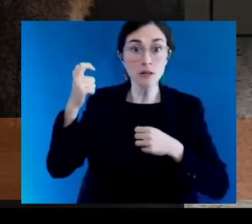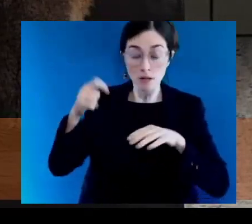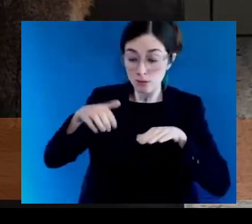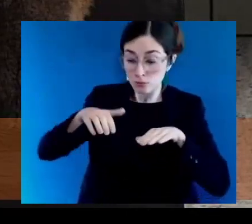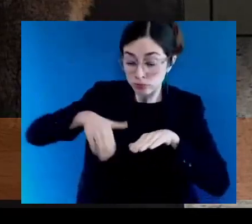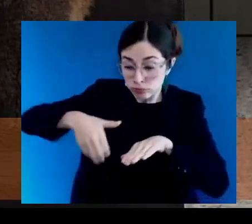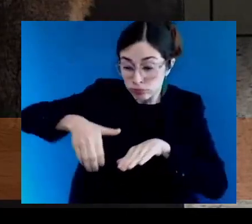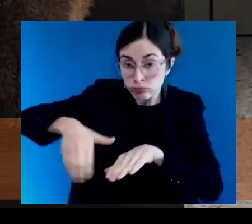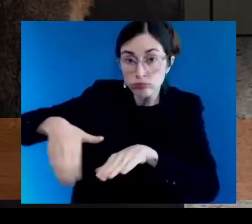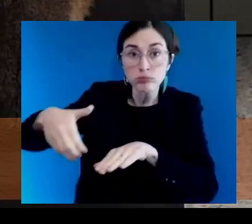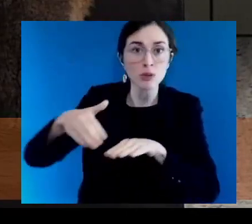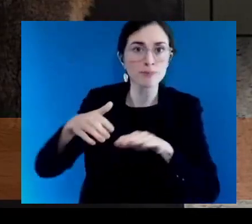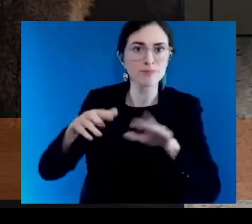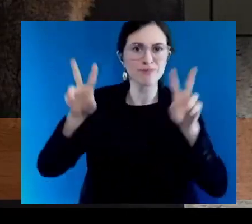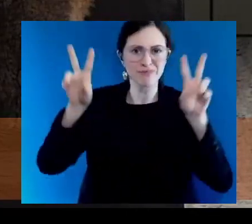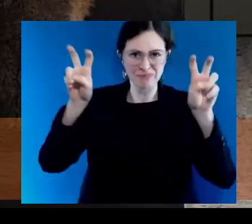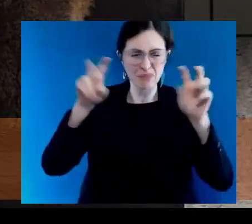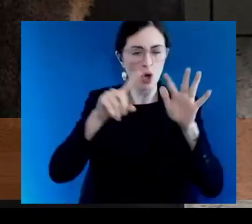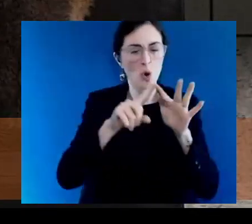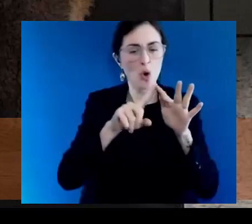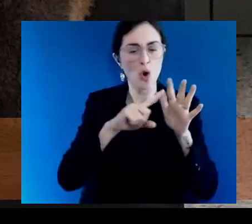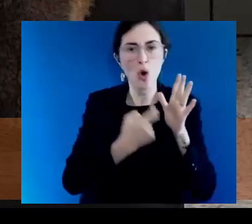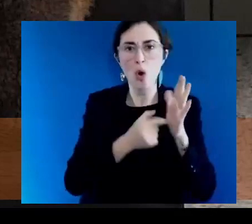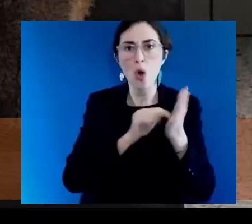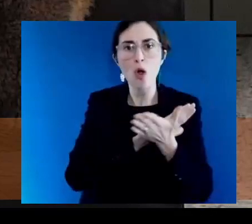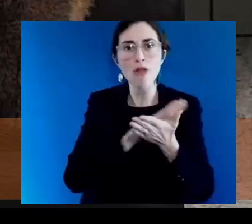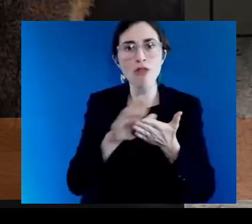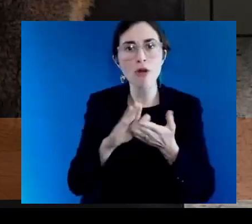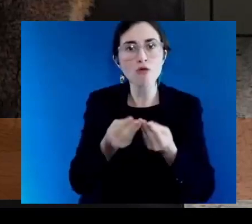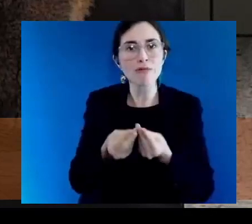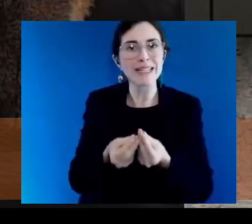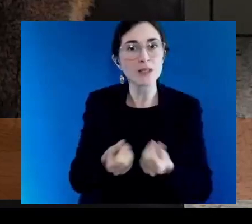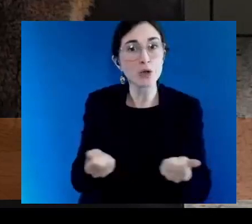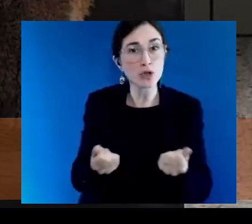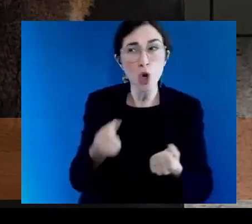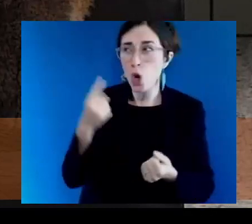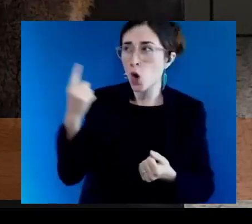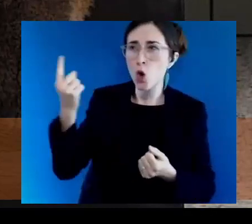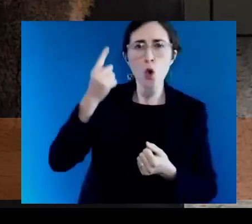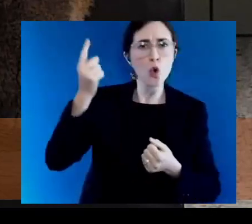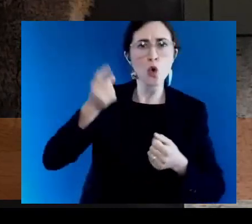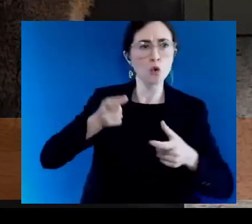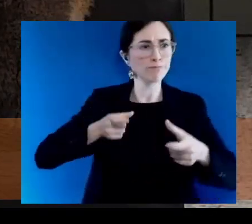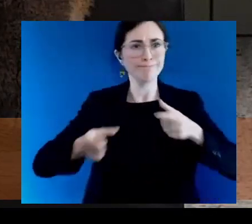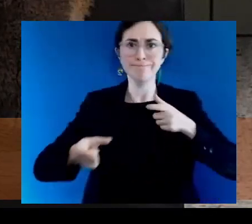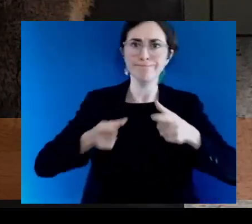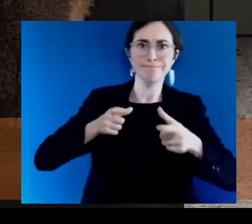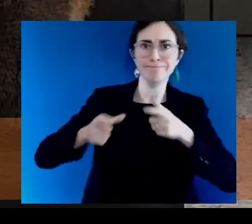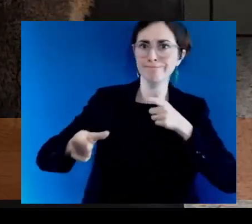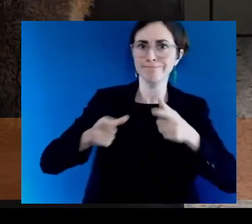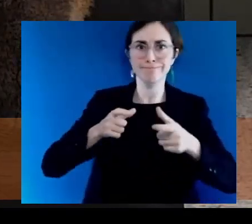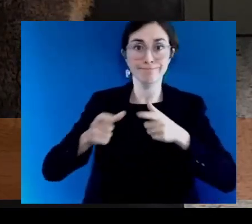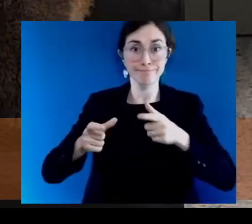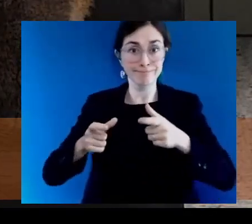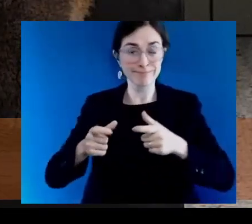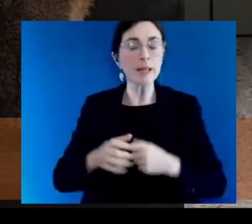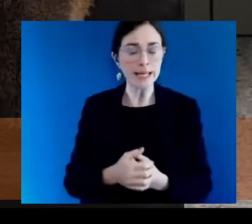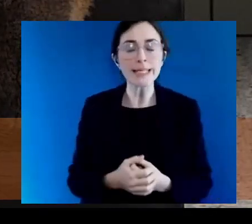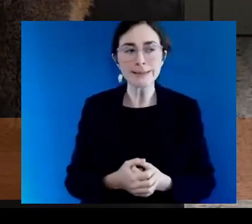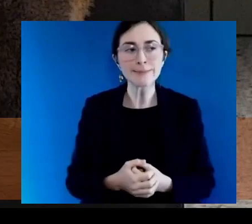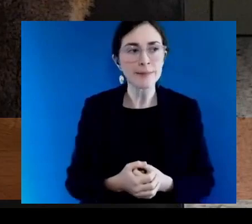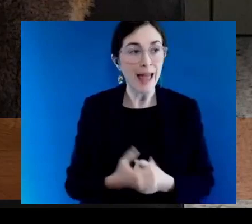what's known as earth resources, is there a regulator who oversees that activity? Yes, there is.